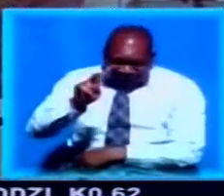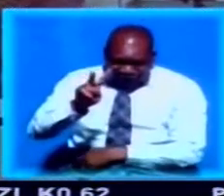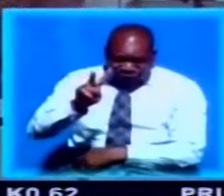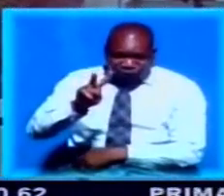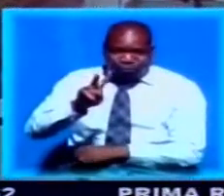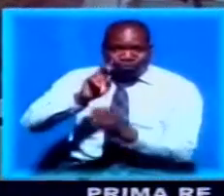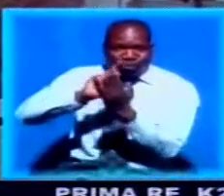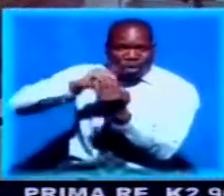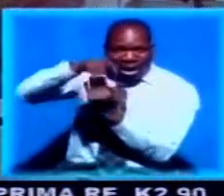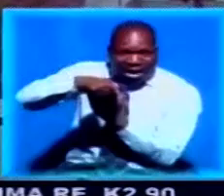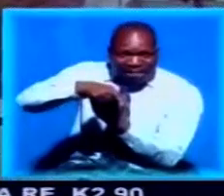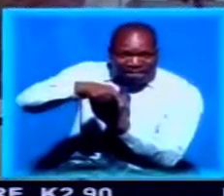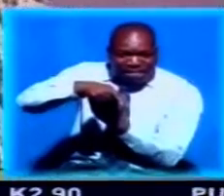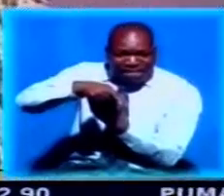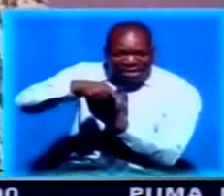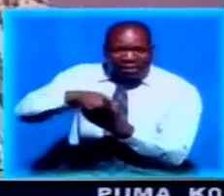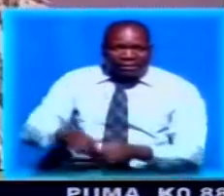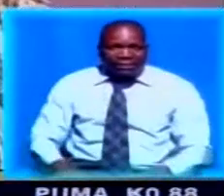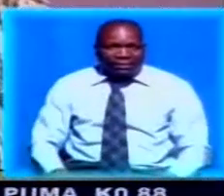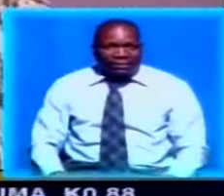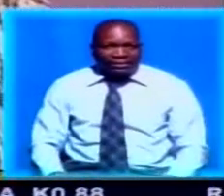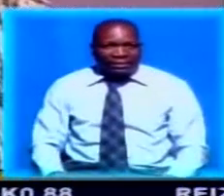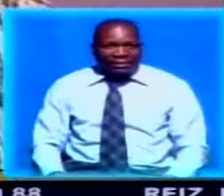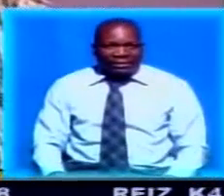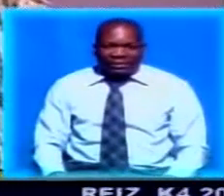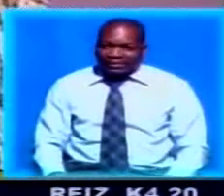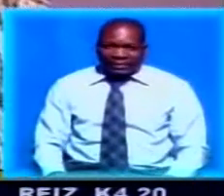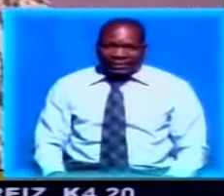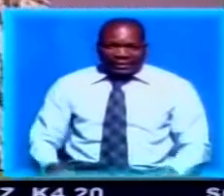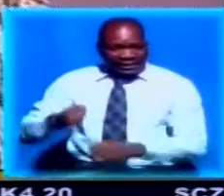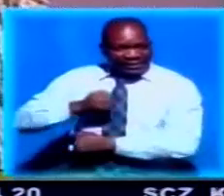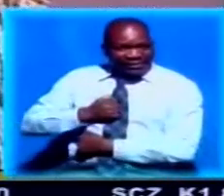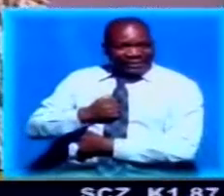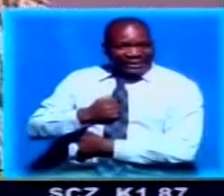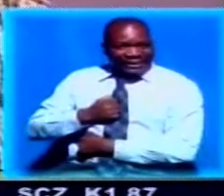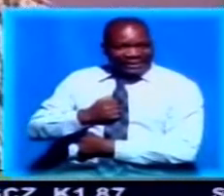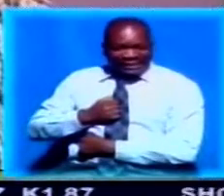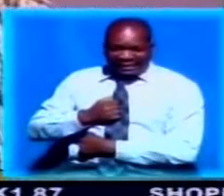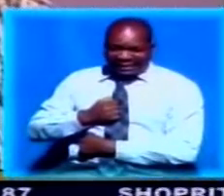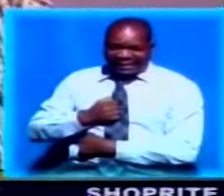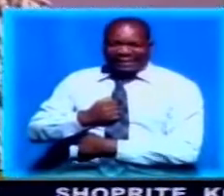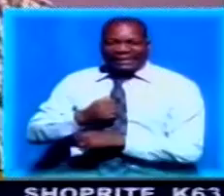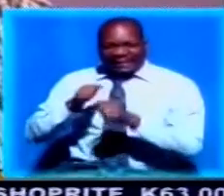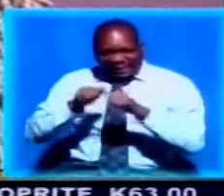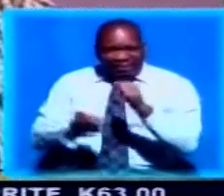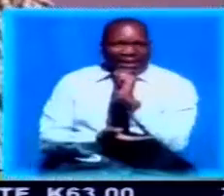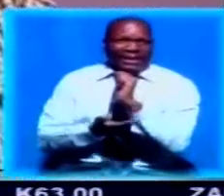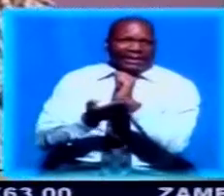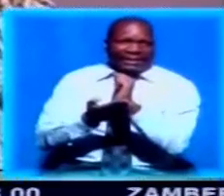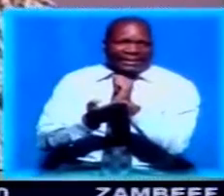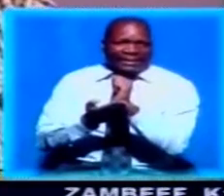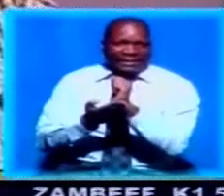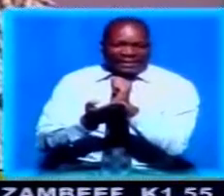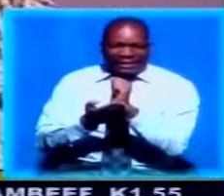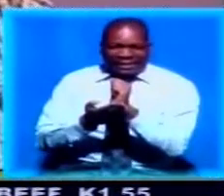TV2's Morning Live program. We know that defensively we can do with one very good addition. We know that we need a better option in the